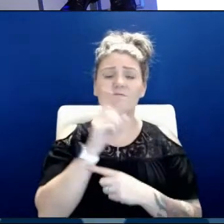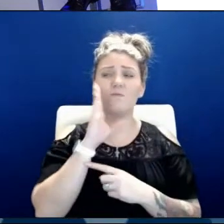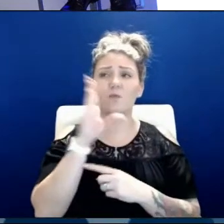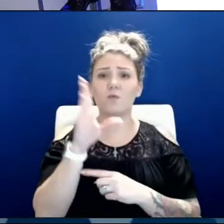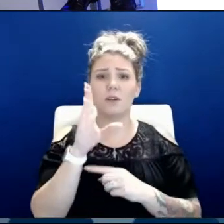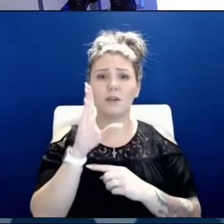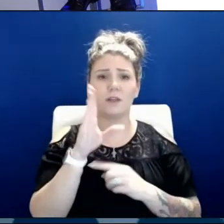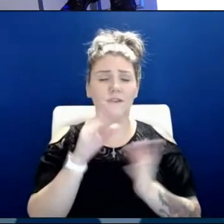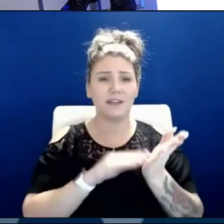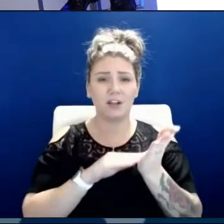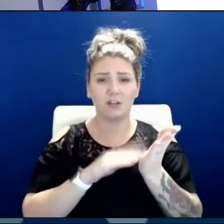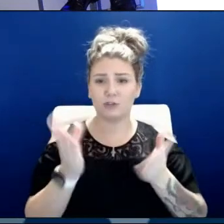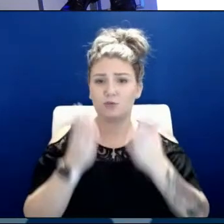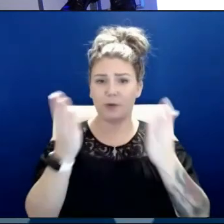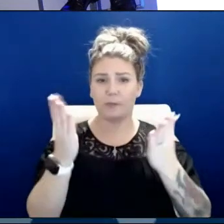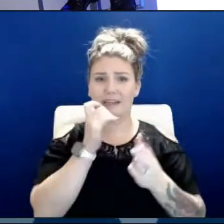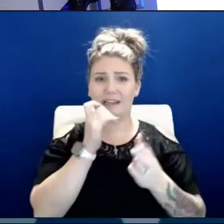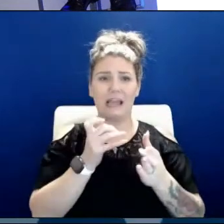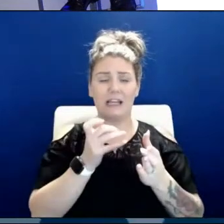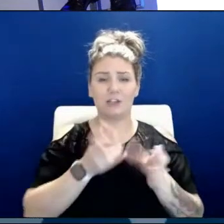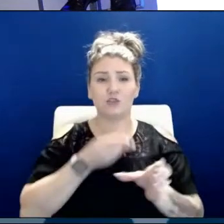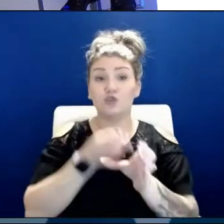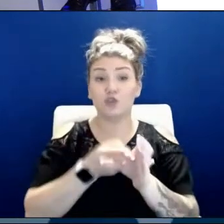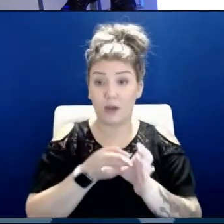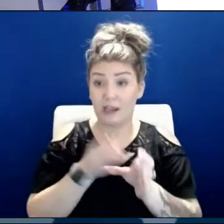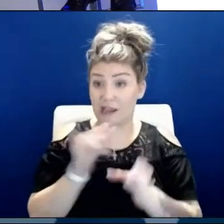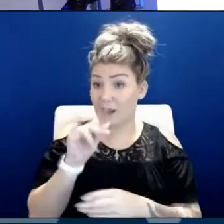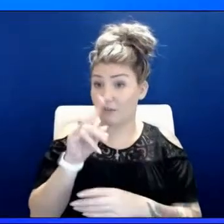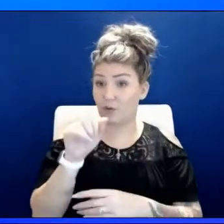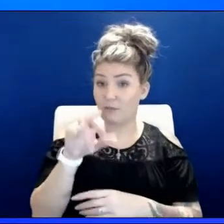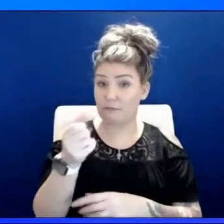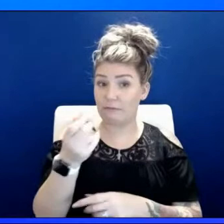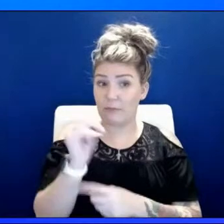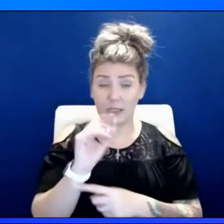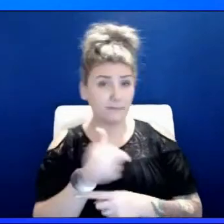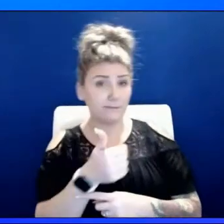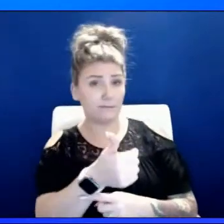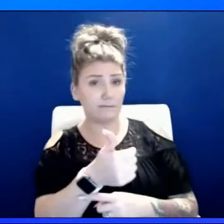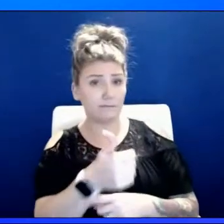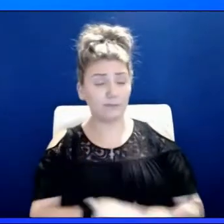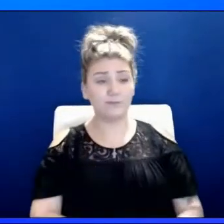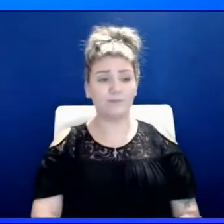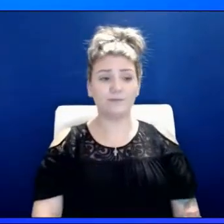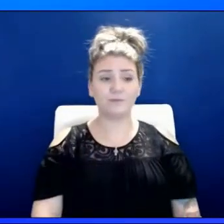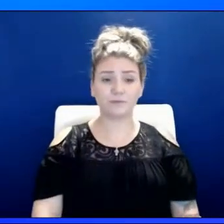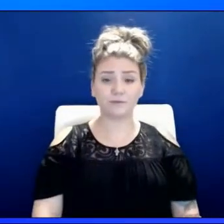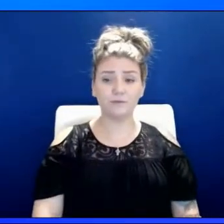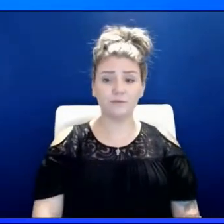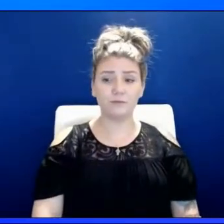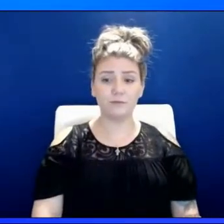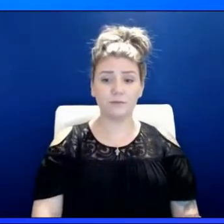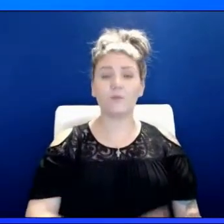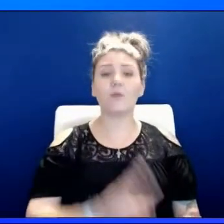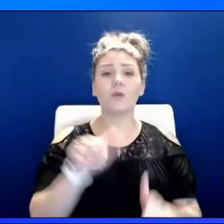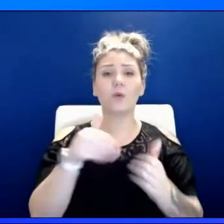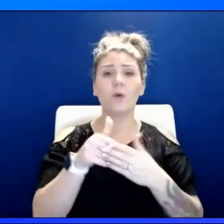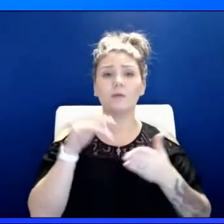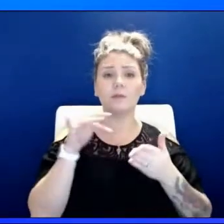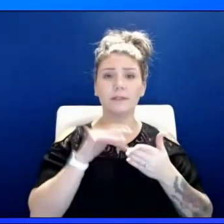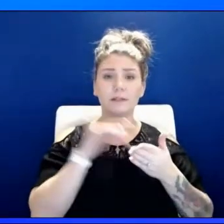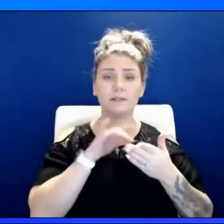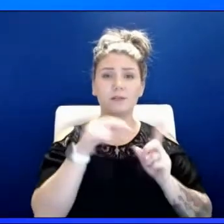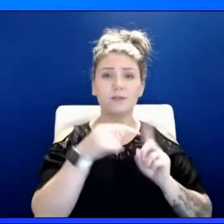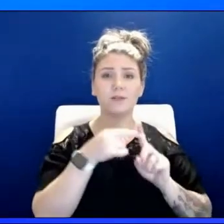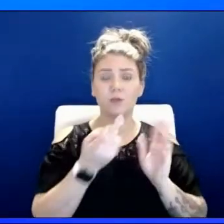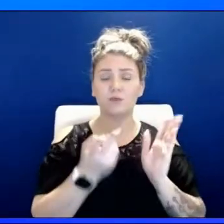not join the Ivermectin trial? That's a great question. Dr. Castro. Yeah, so all these studies, when we enroll participants,